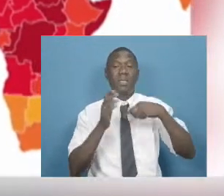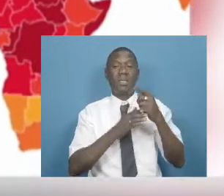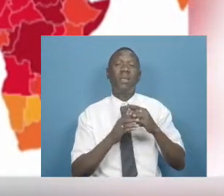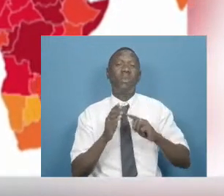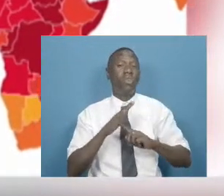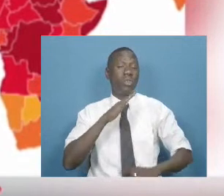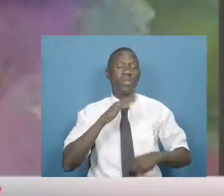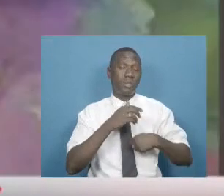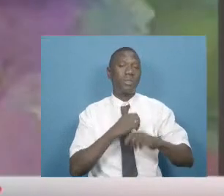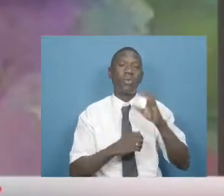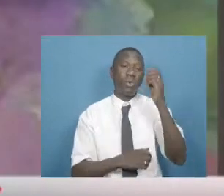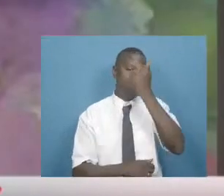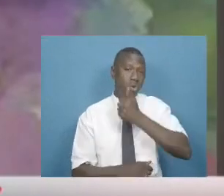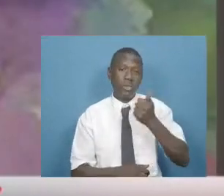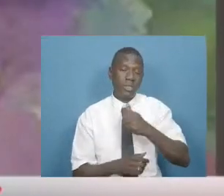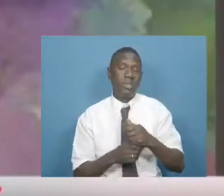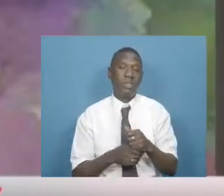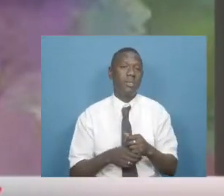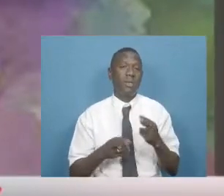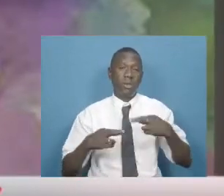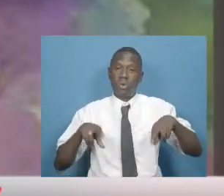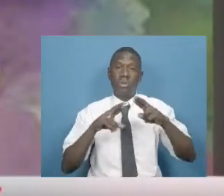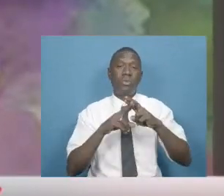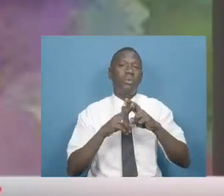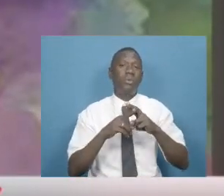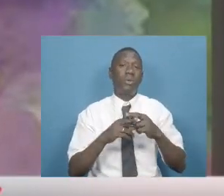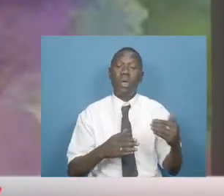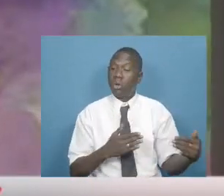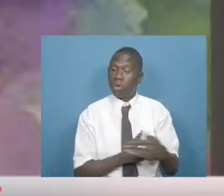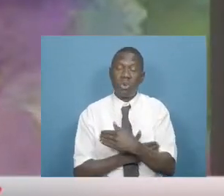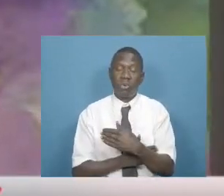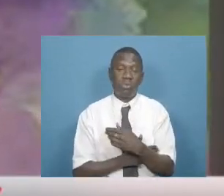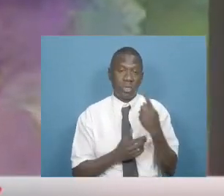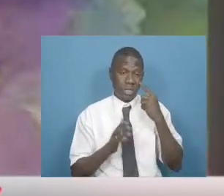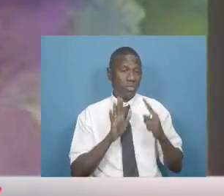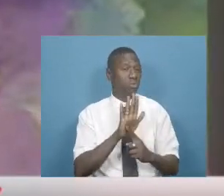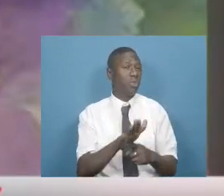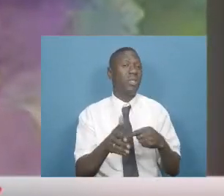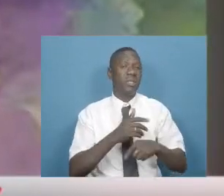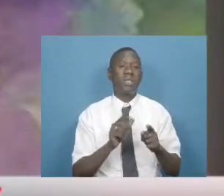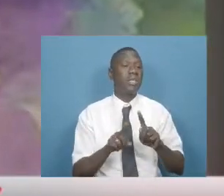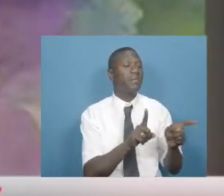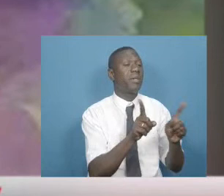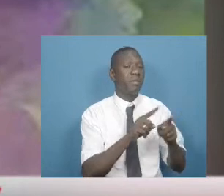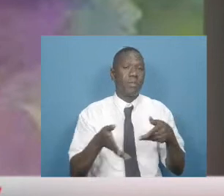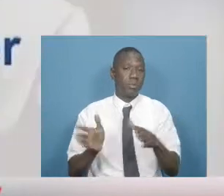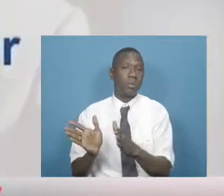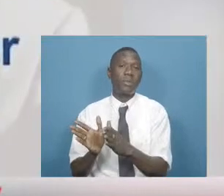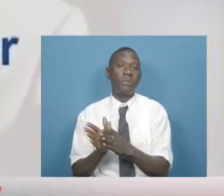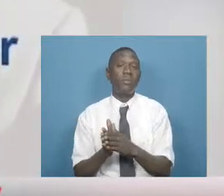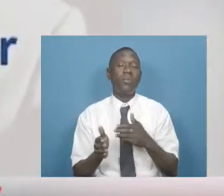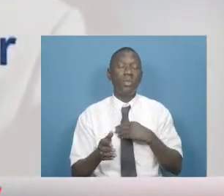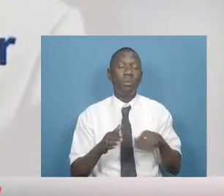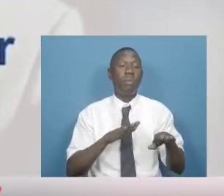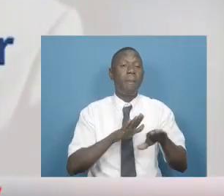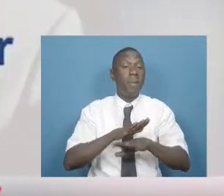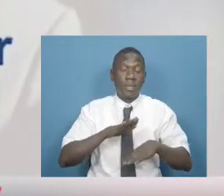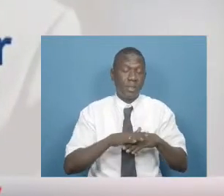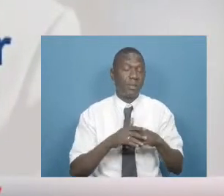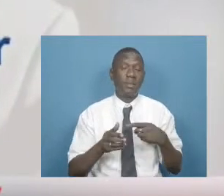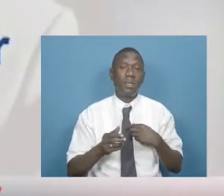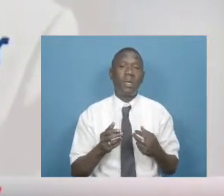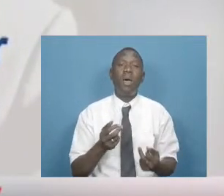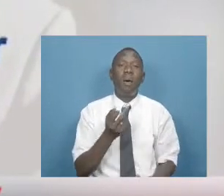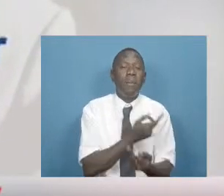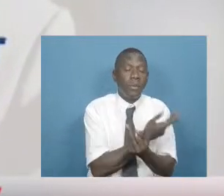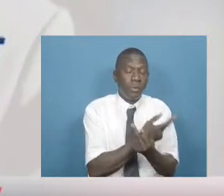continental regions. Corruption manifests itself in various guises, but its basic form is the abuse of